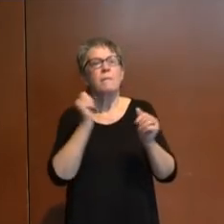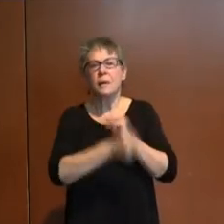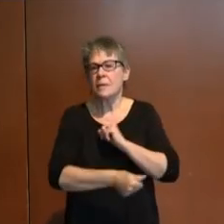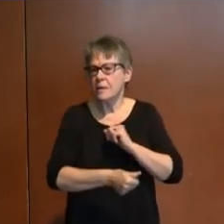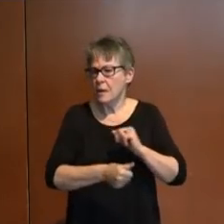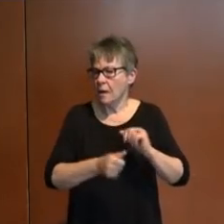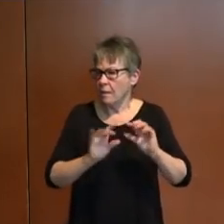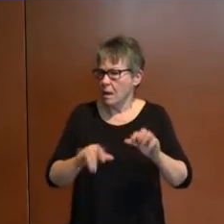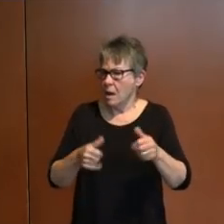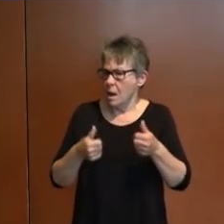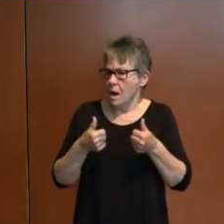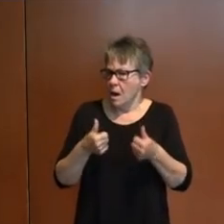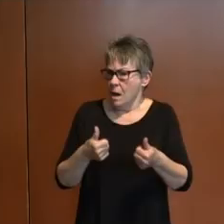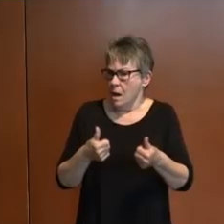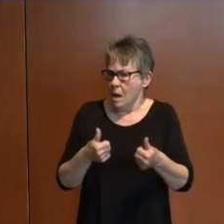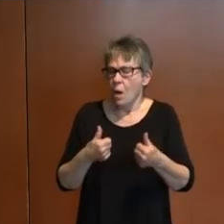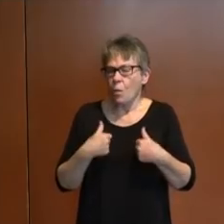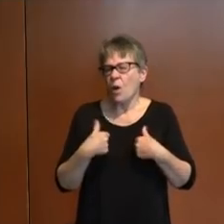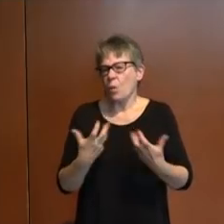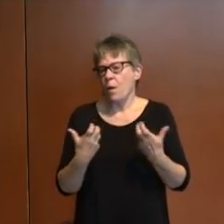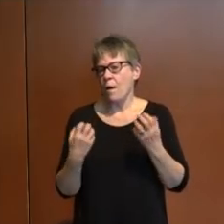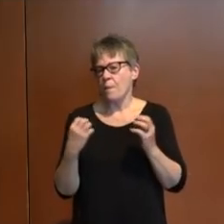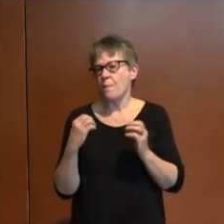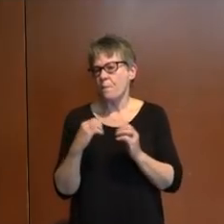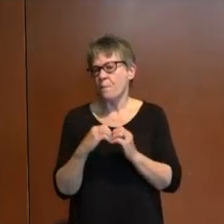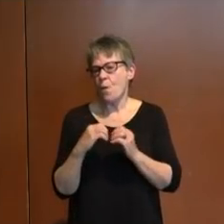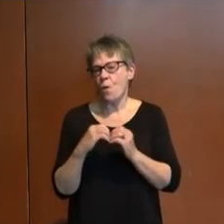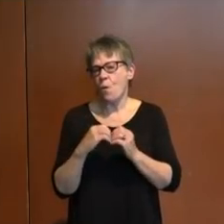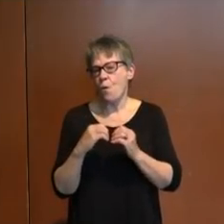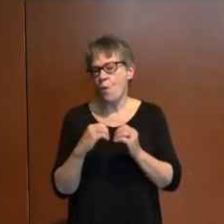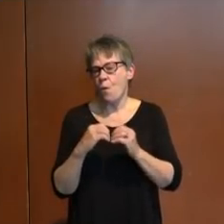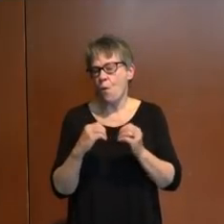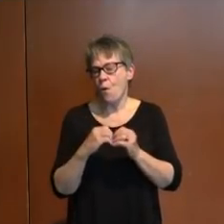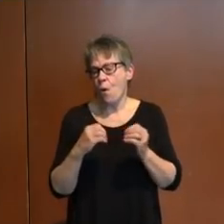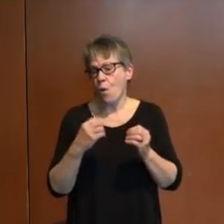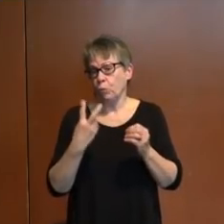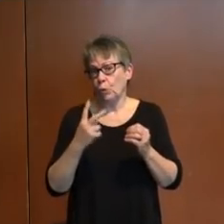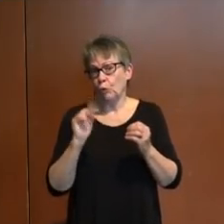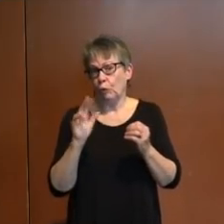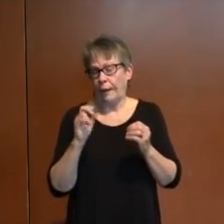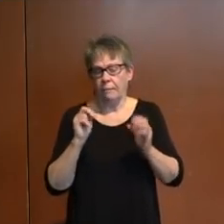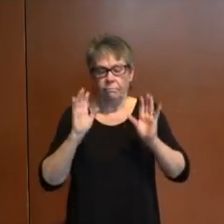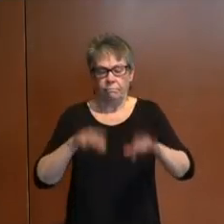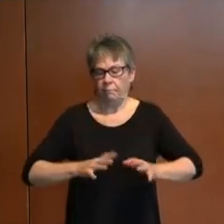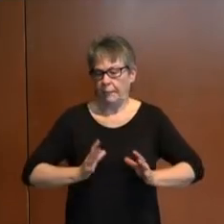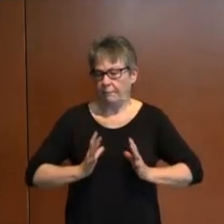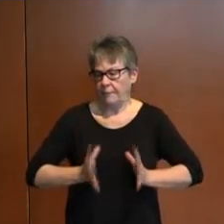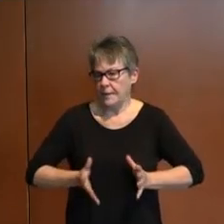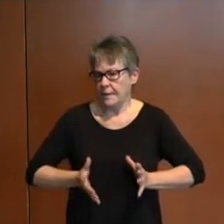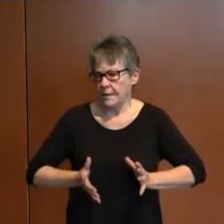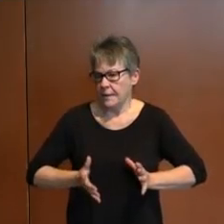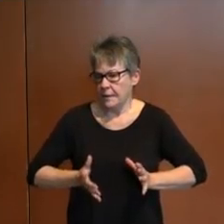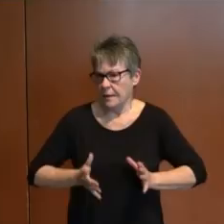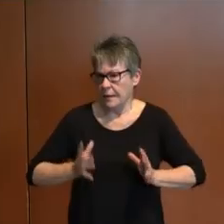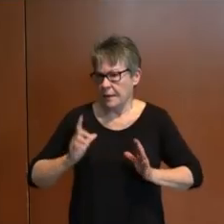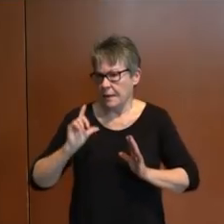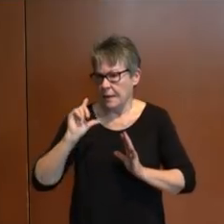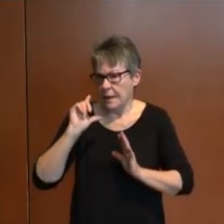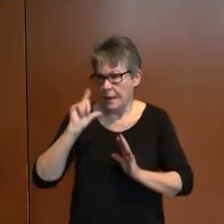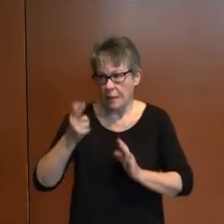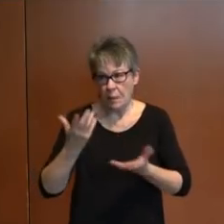But I also want to reiterate what I said yesterday. We will undoubtedly need more assistance. I'm not going to stop pushing